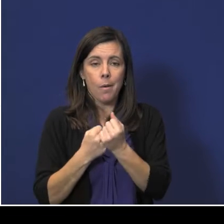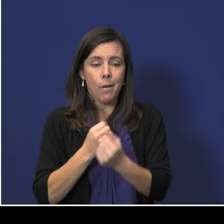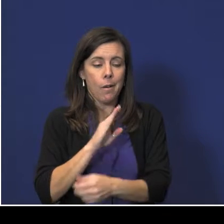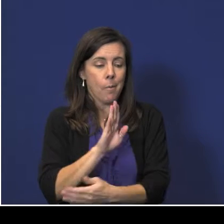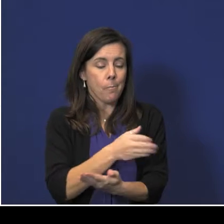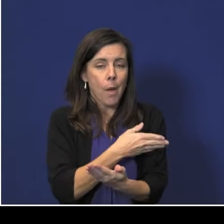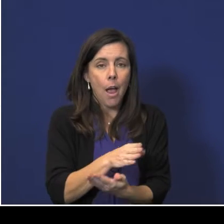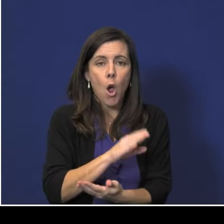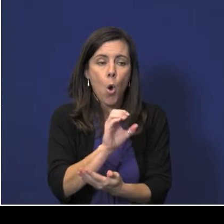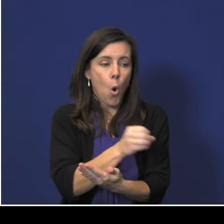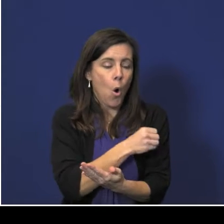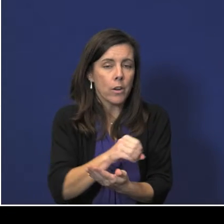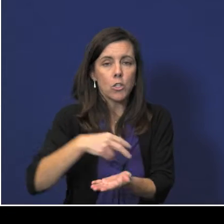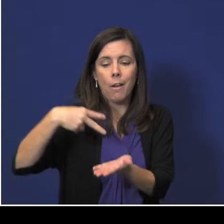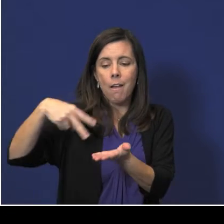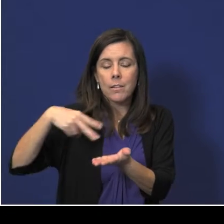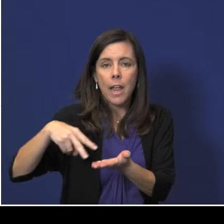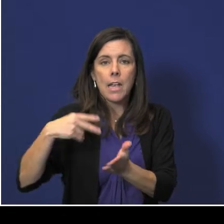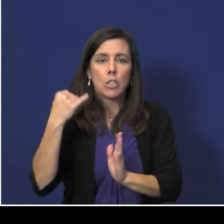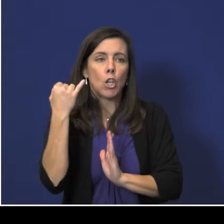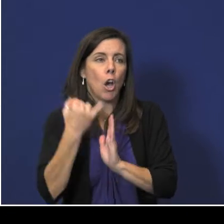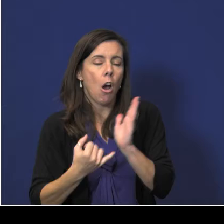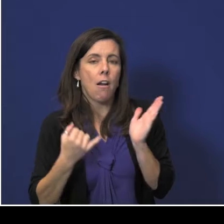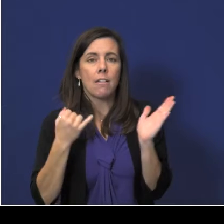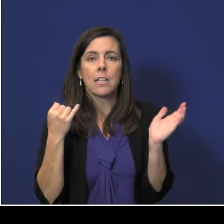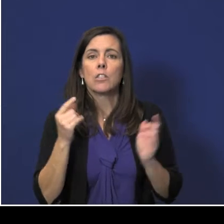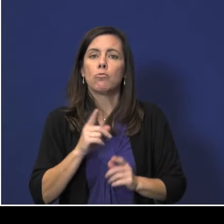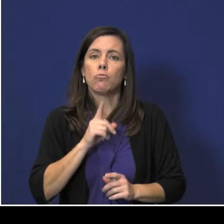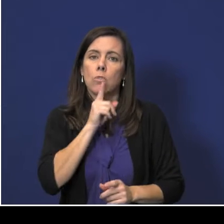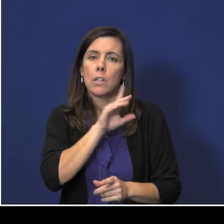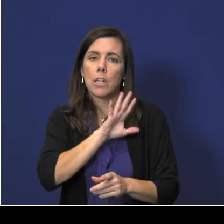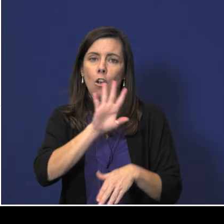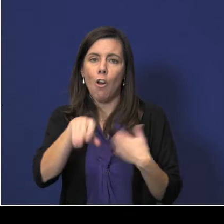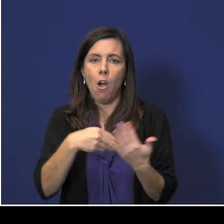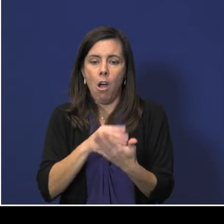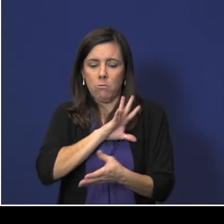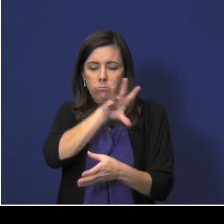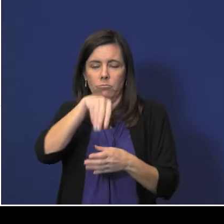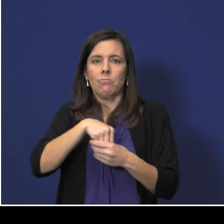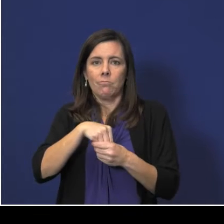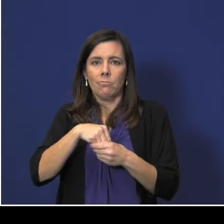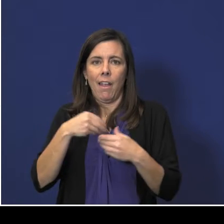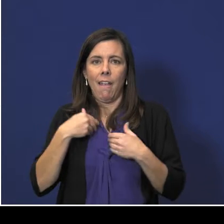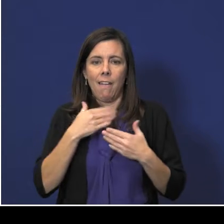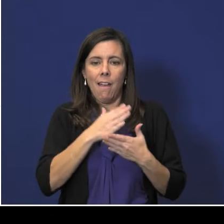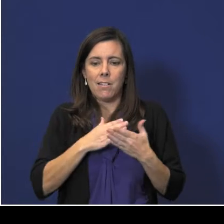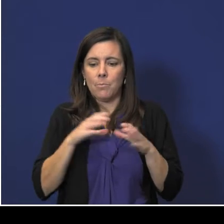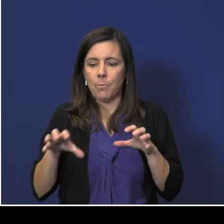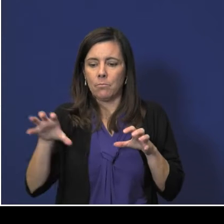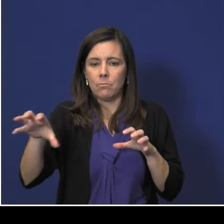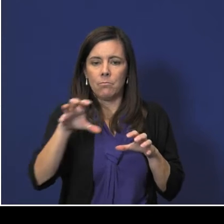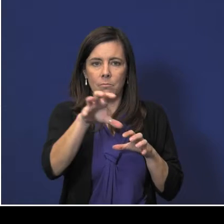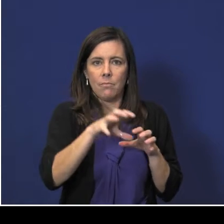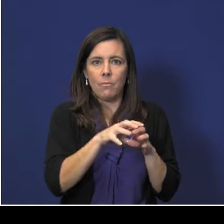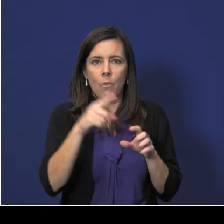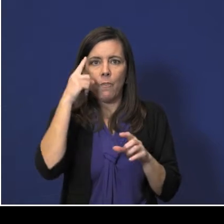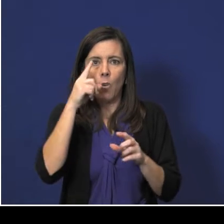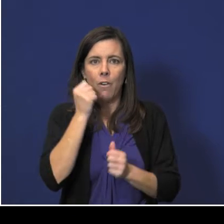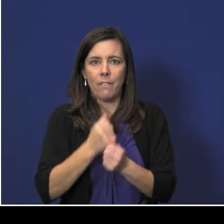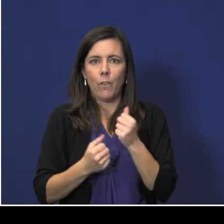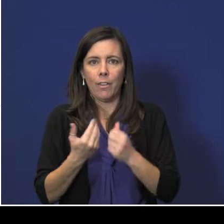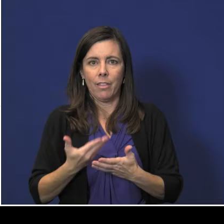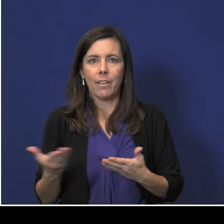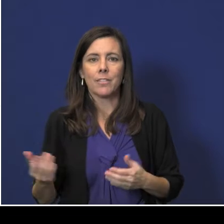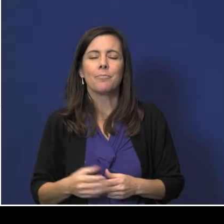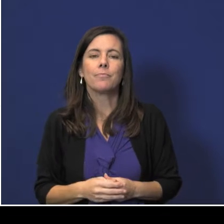your dance, your arts. It's truly an all-inclusive facility, and it has spaces to support all of those. Yes, and